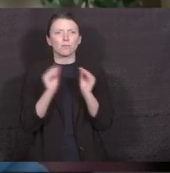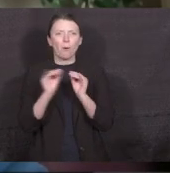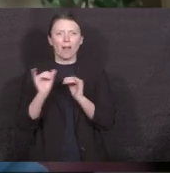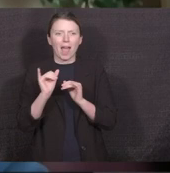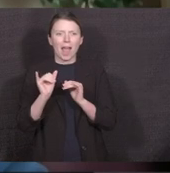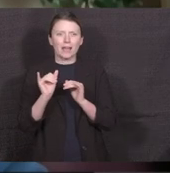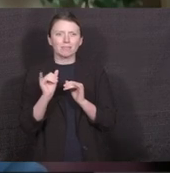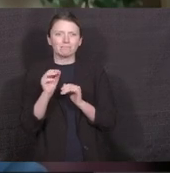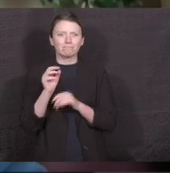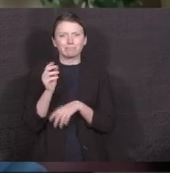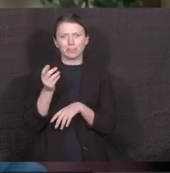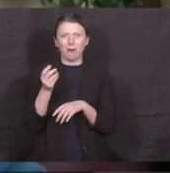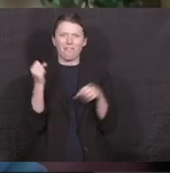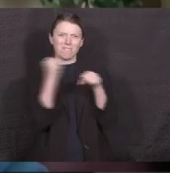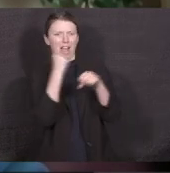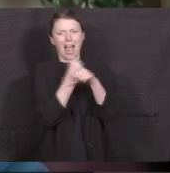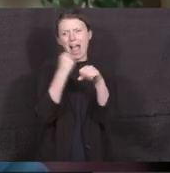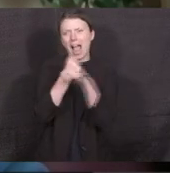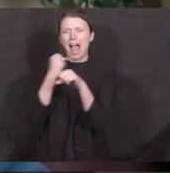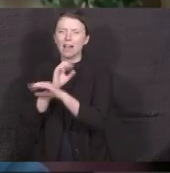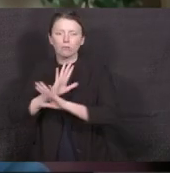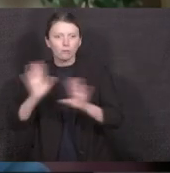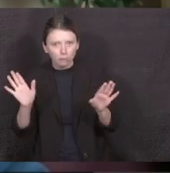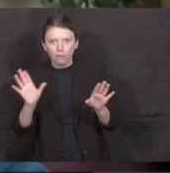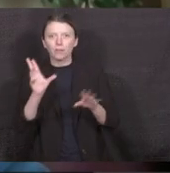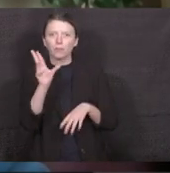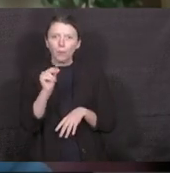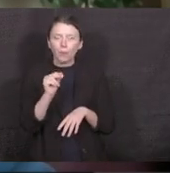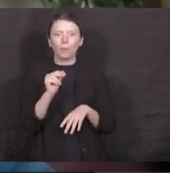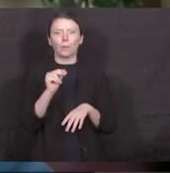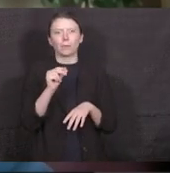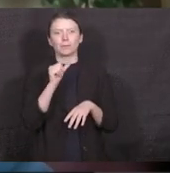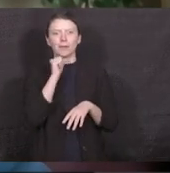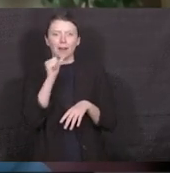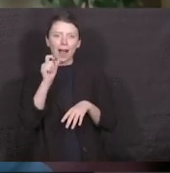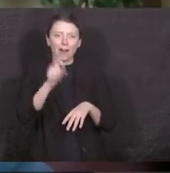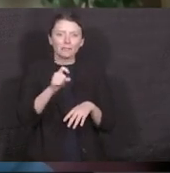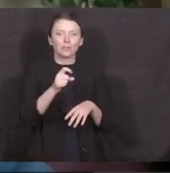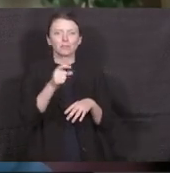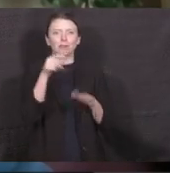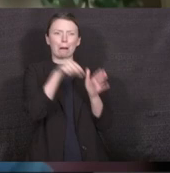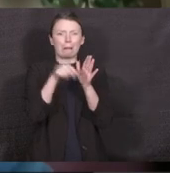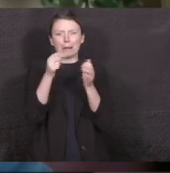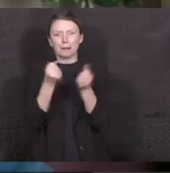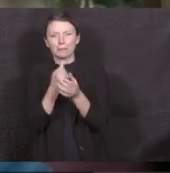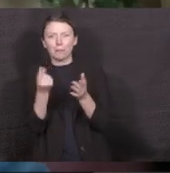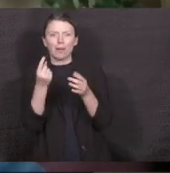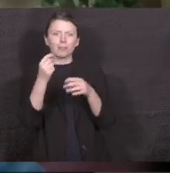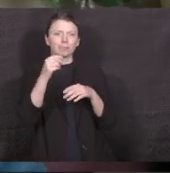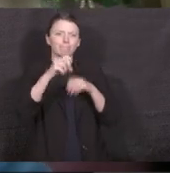gladiators. You're not out to knock everybody off and climb over the dead bodies of your enemies.